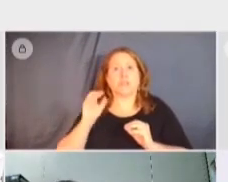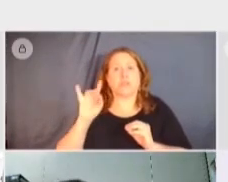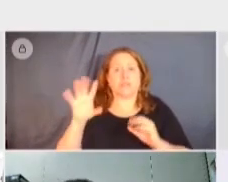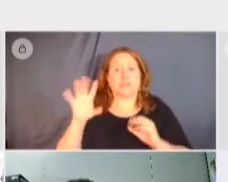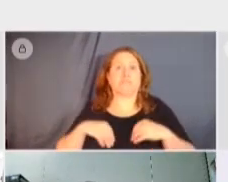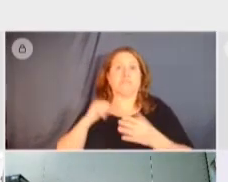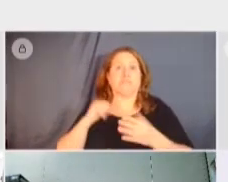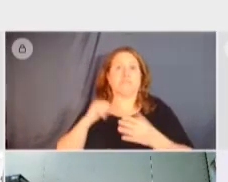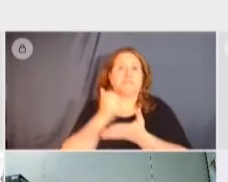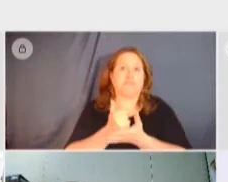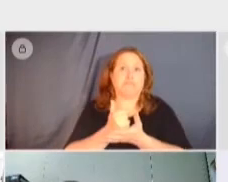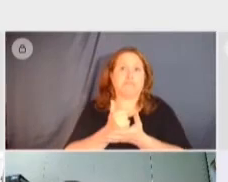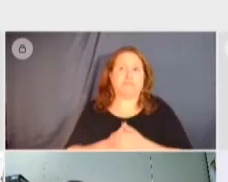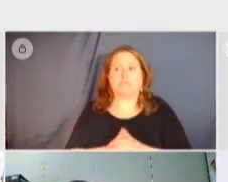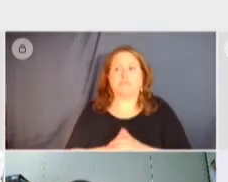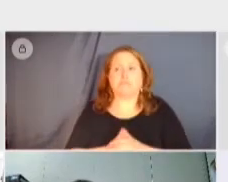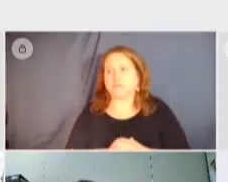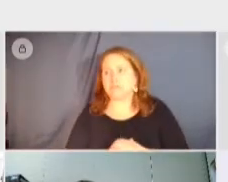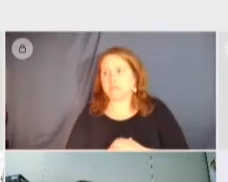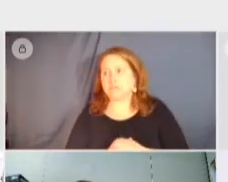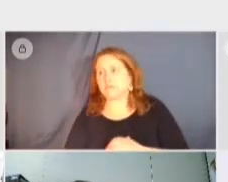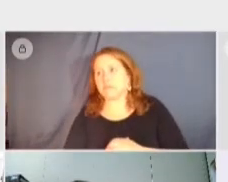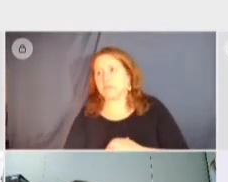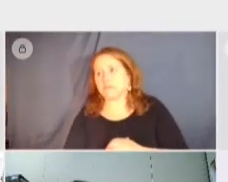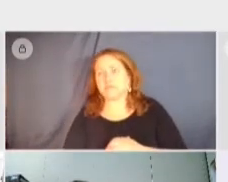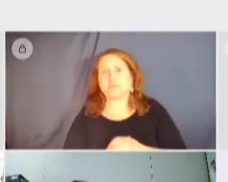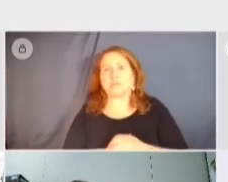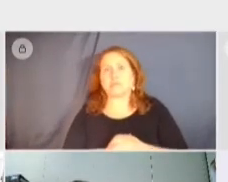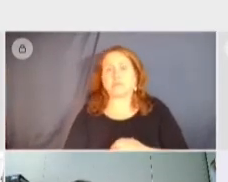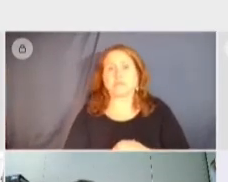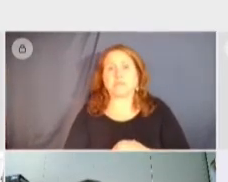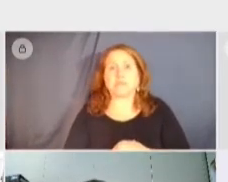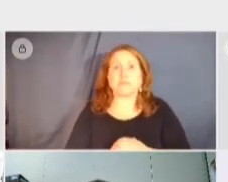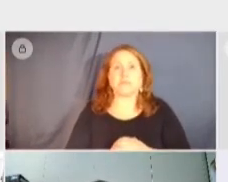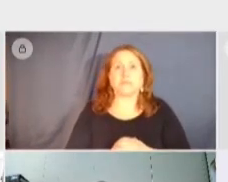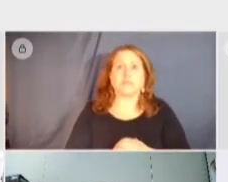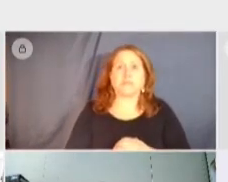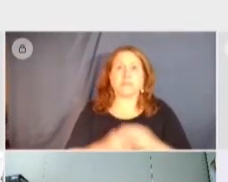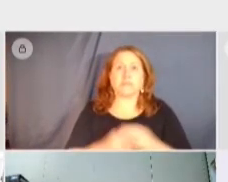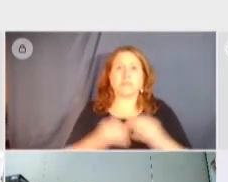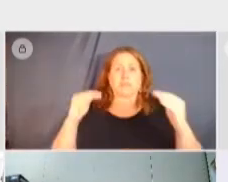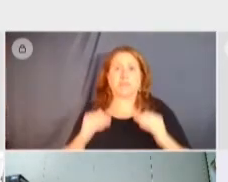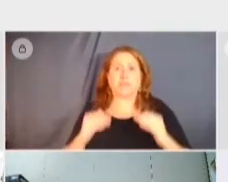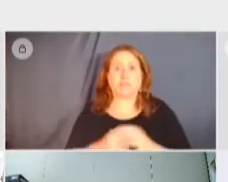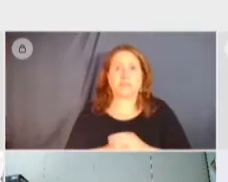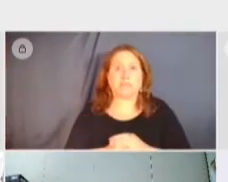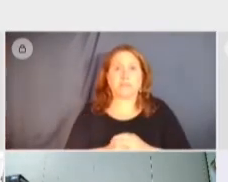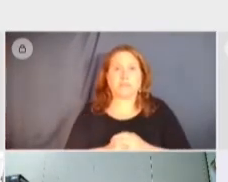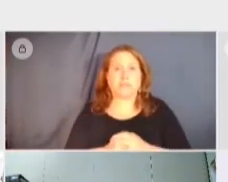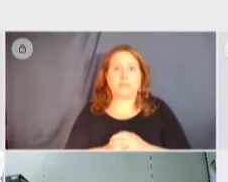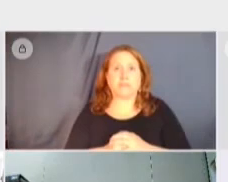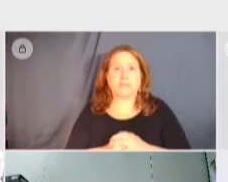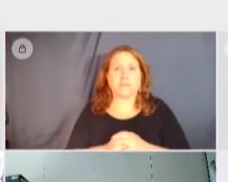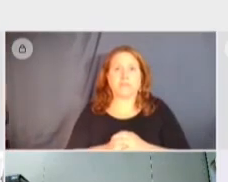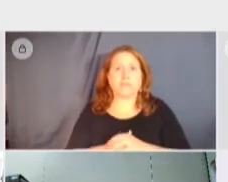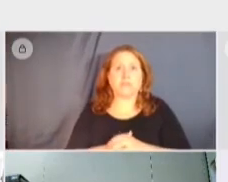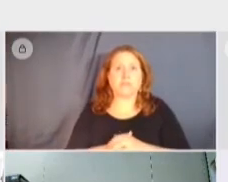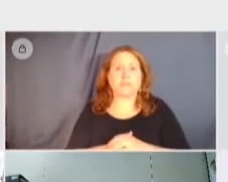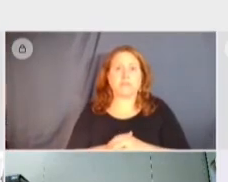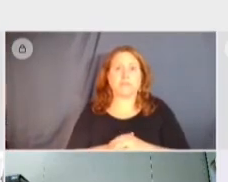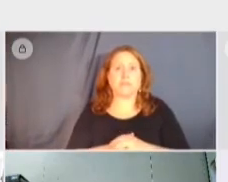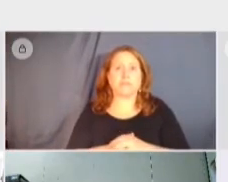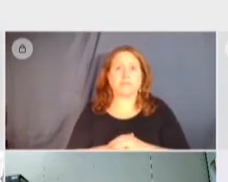The next item is approval or discussion and approval of the legislative packet